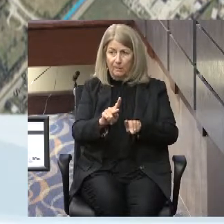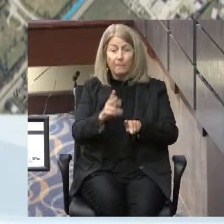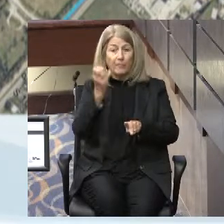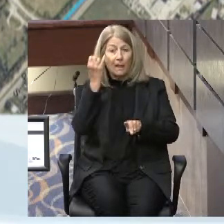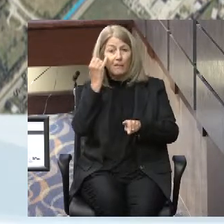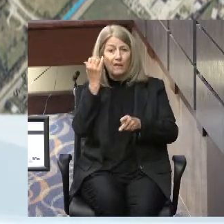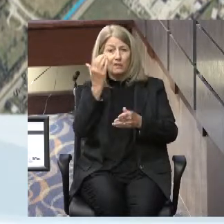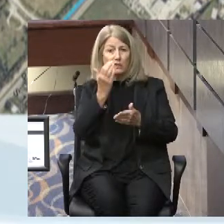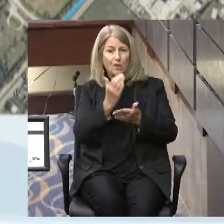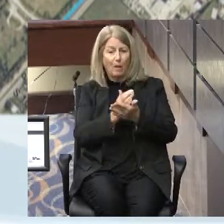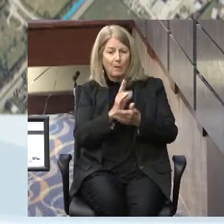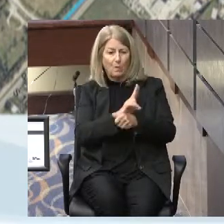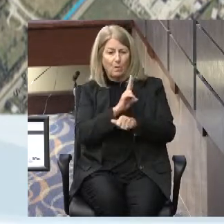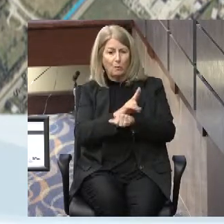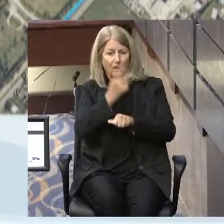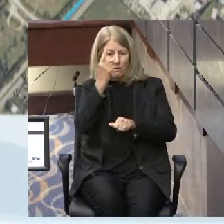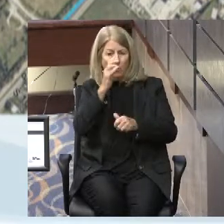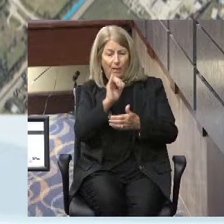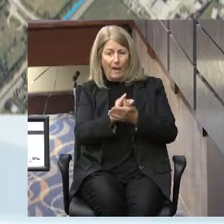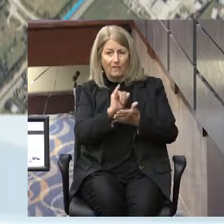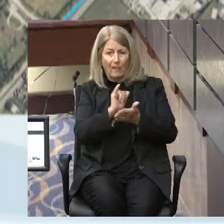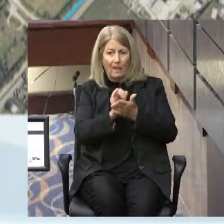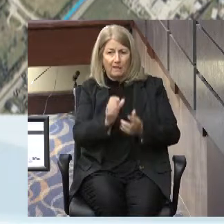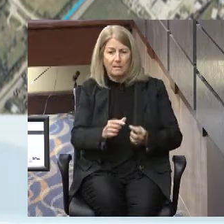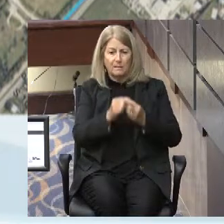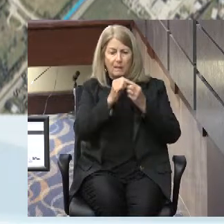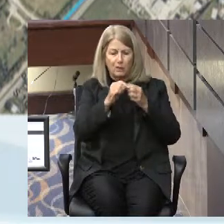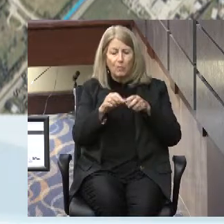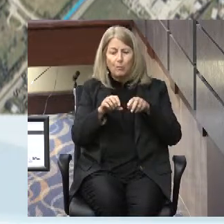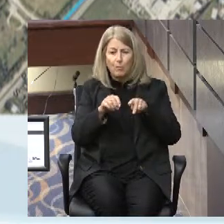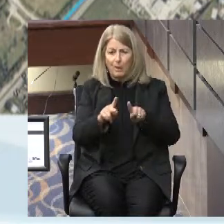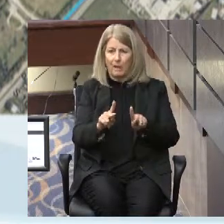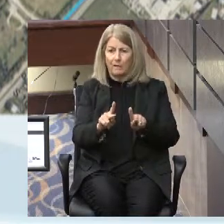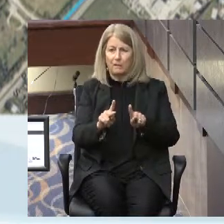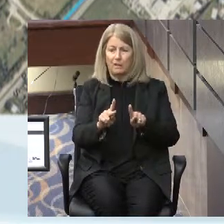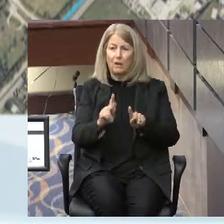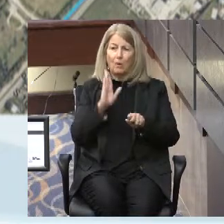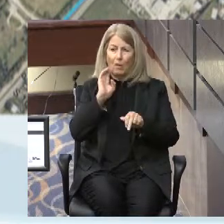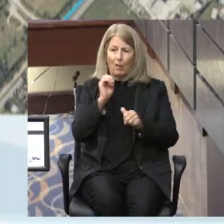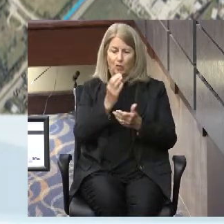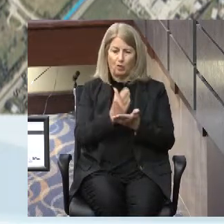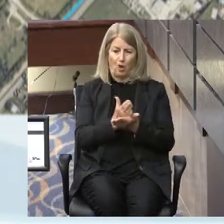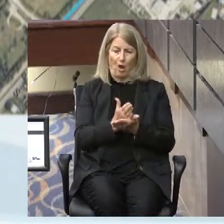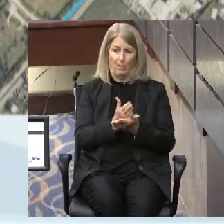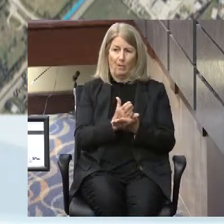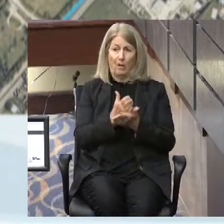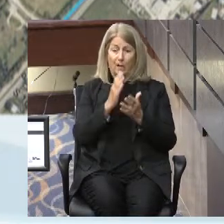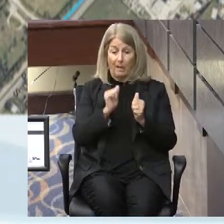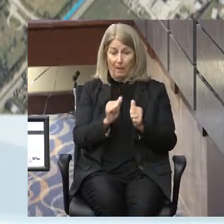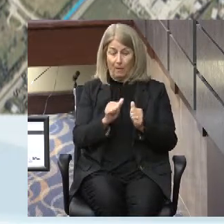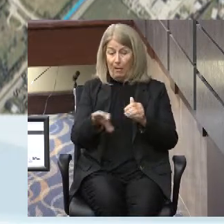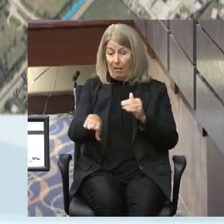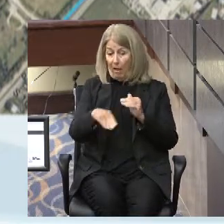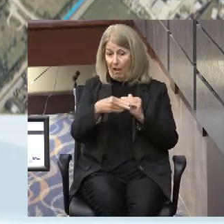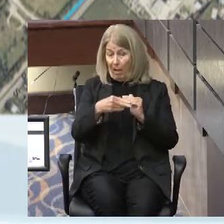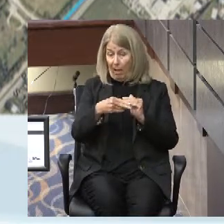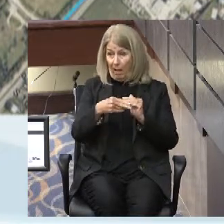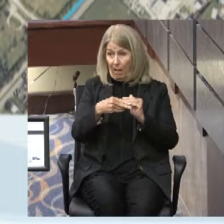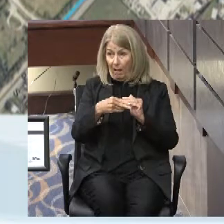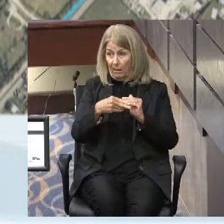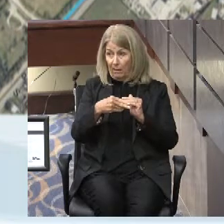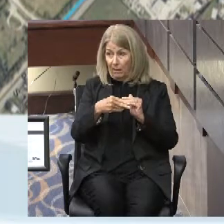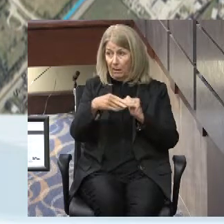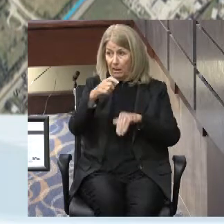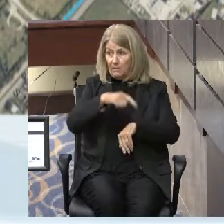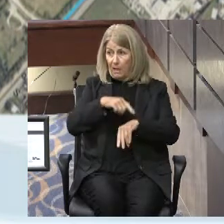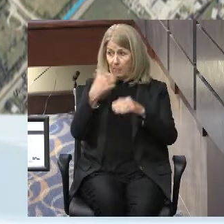it for that, then the special permit would become null and void. Okay. Could we put a time limit on the special permit part?